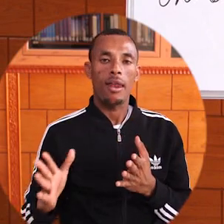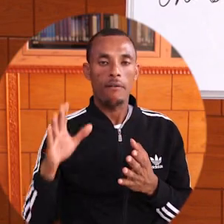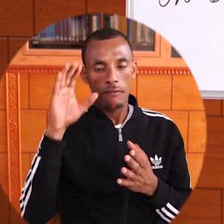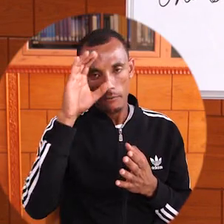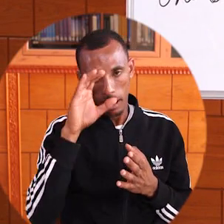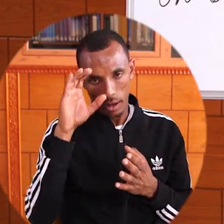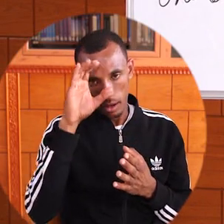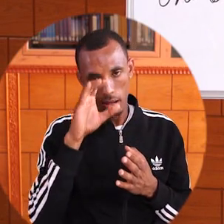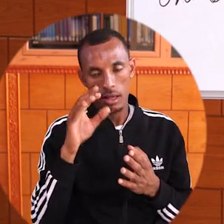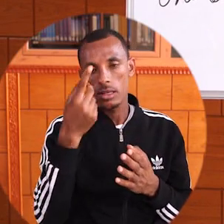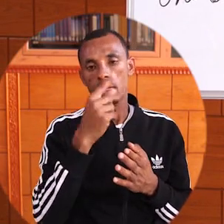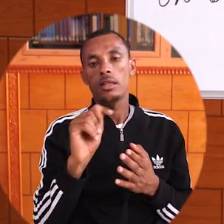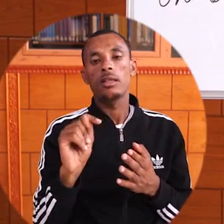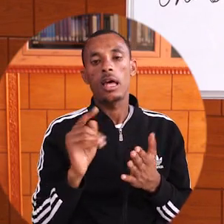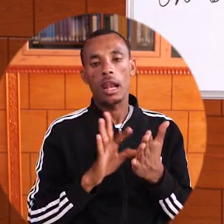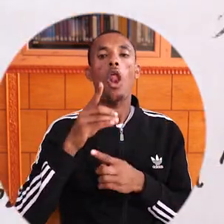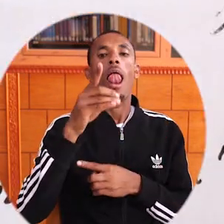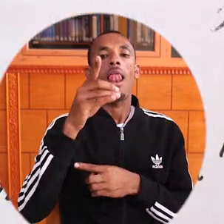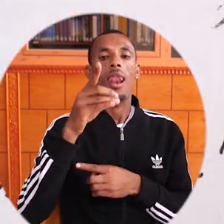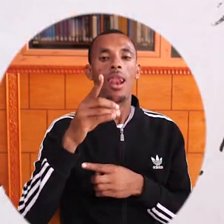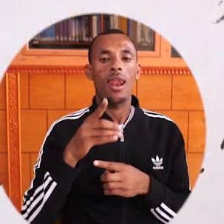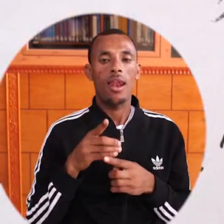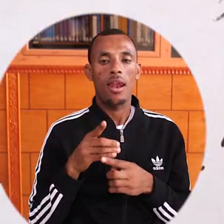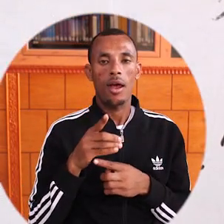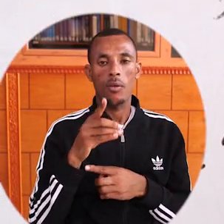find the number of